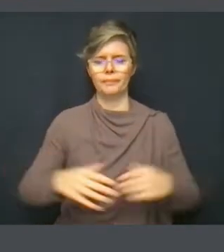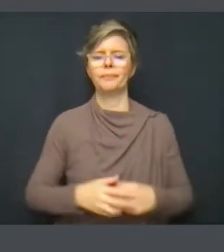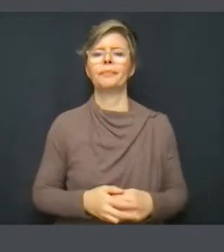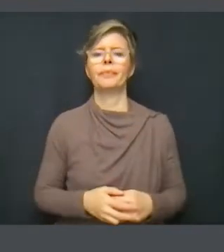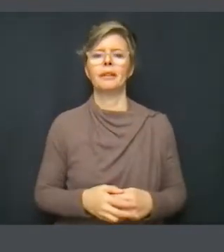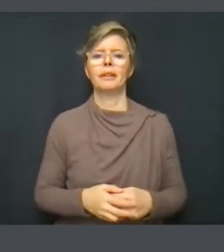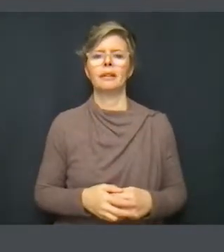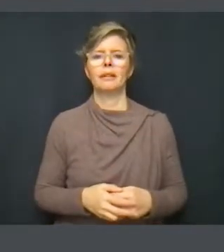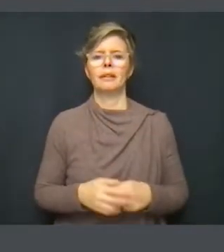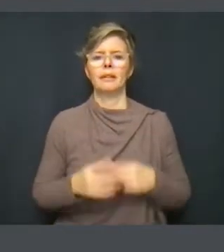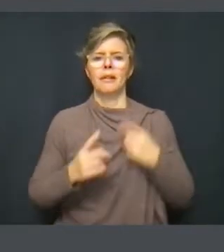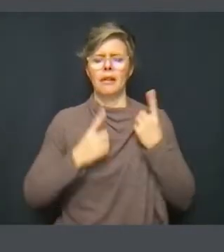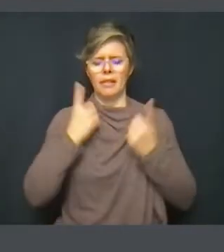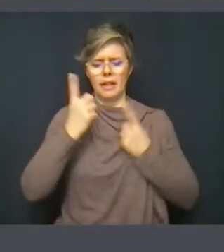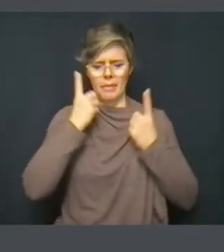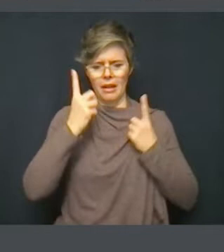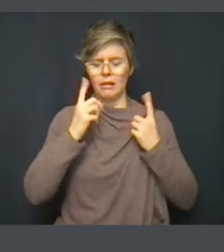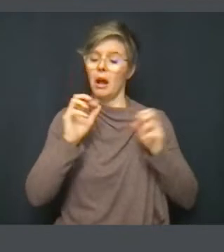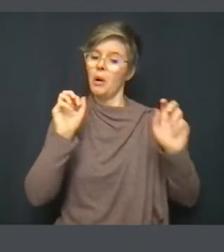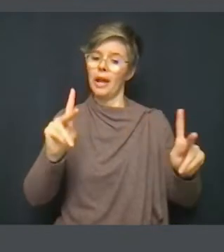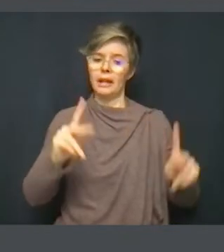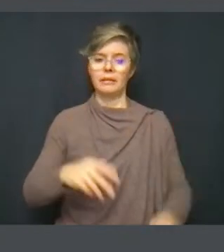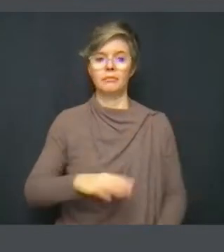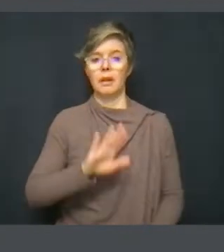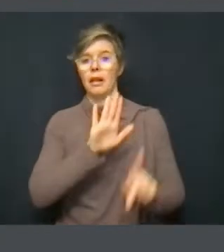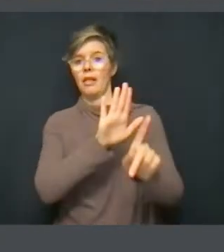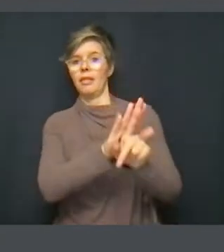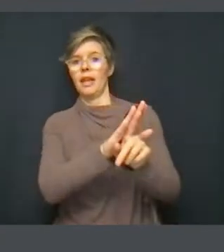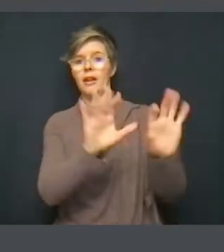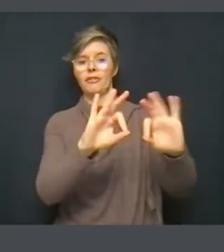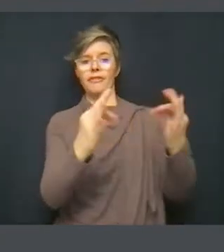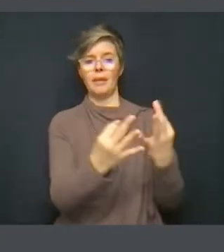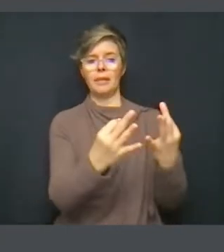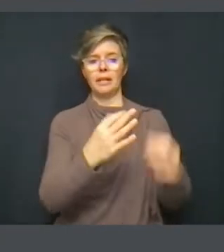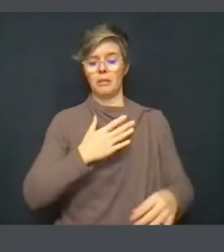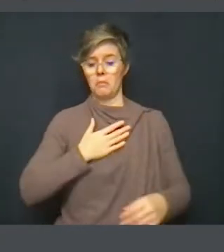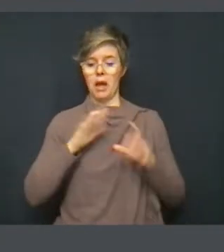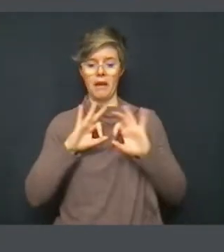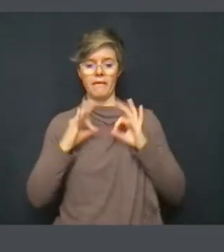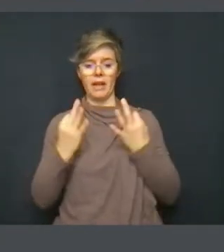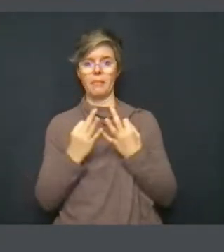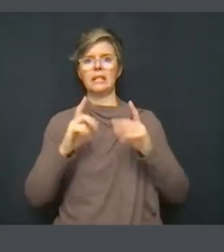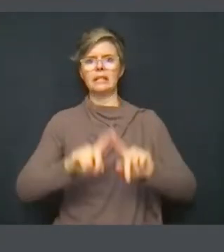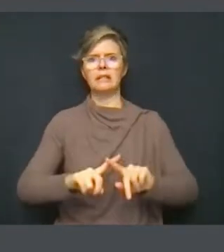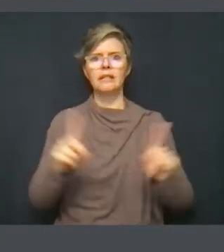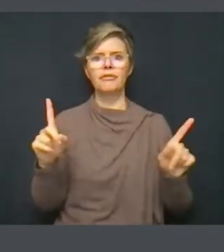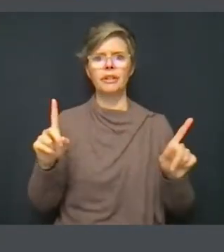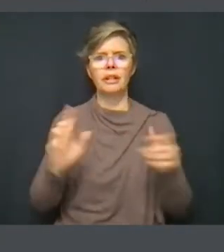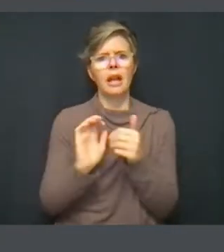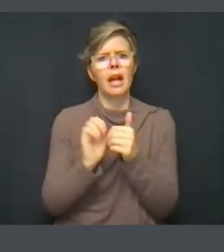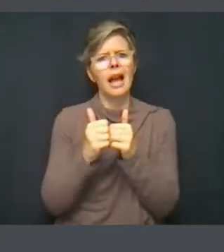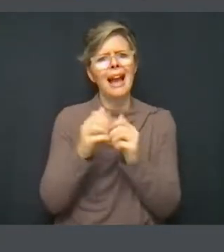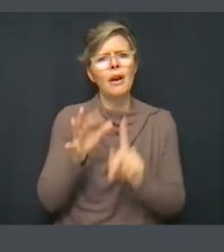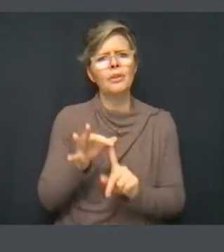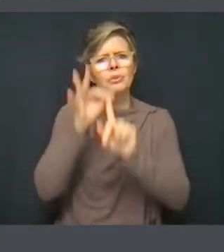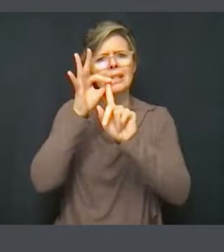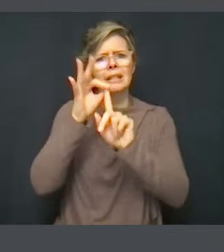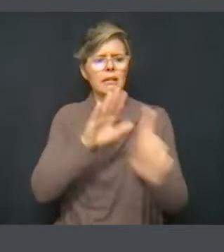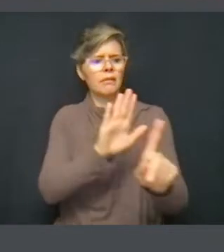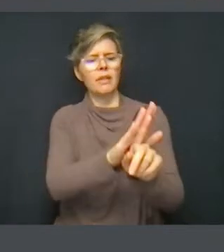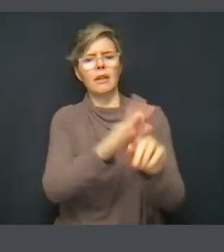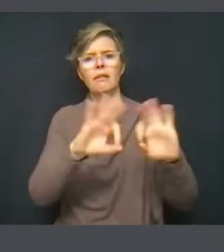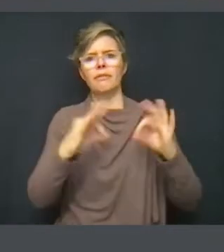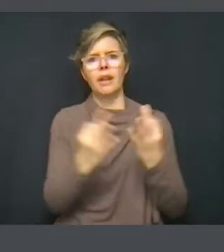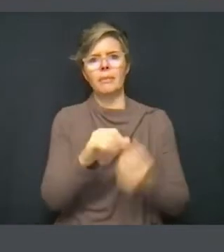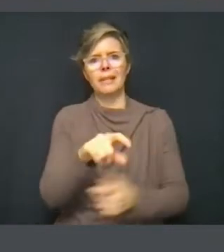these families are different from you and from your background, you want to think about what are the unique needs of these families, right? You want to